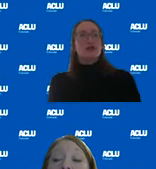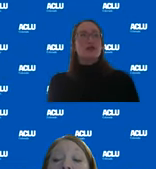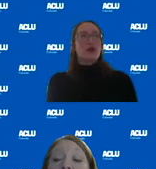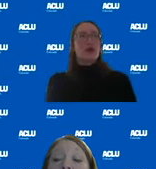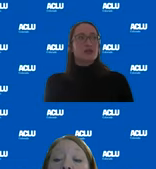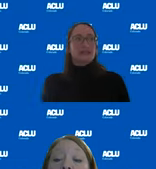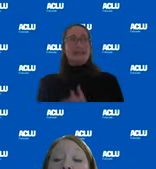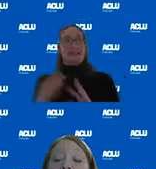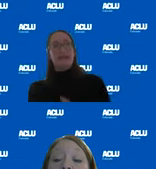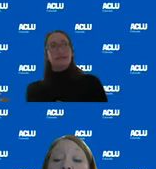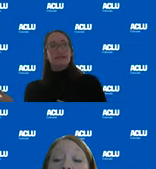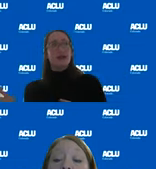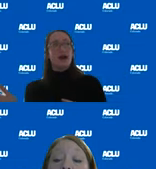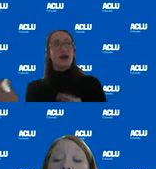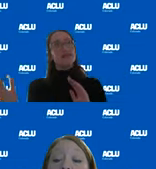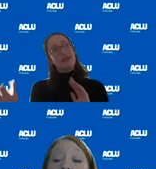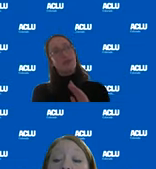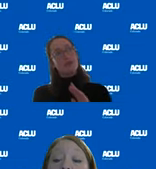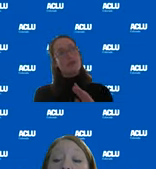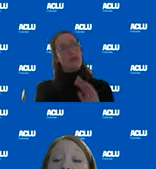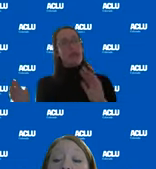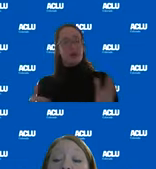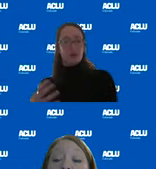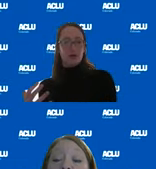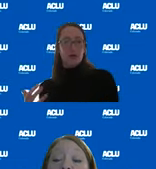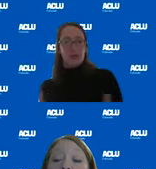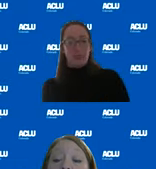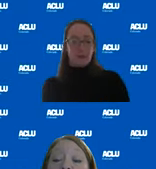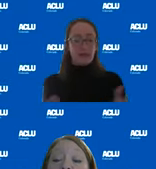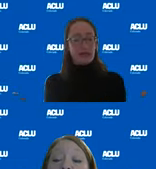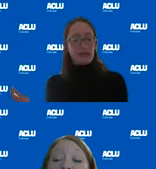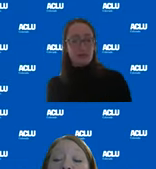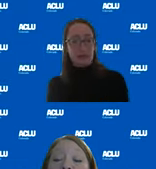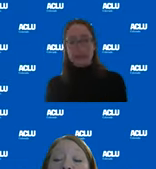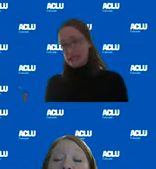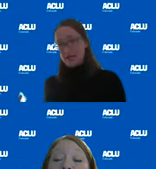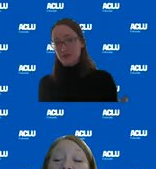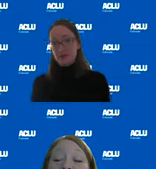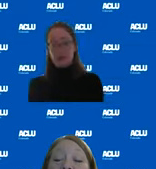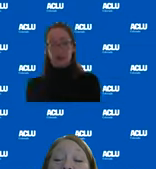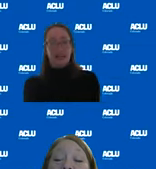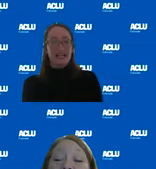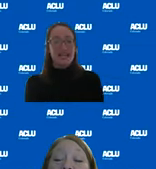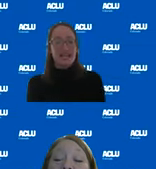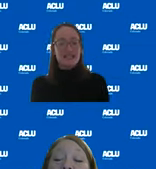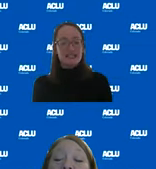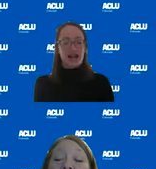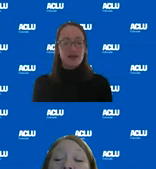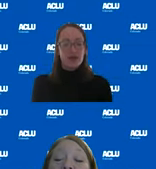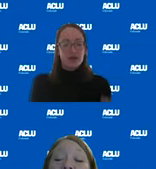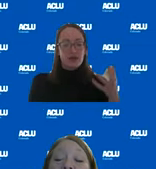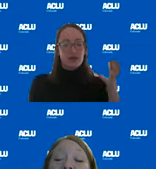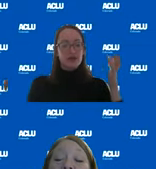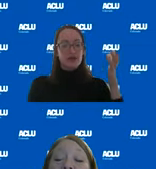And so for other states, I think that would be amicable, but I'm gonna let everyone in on a little secret.